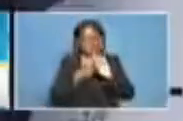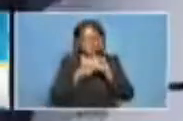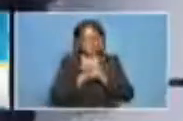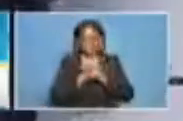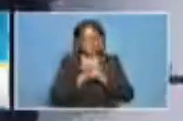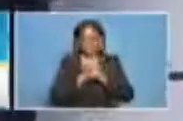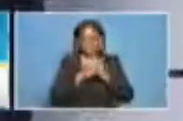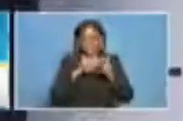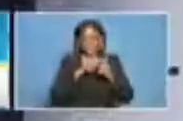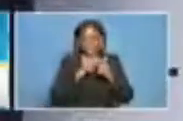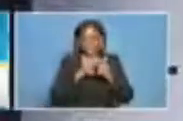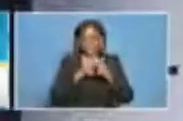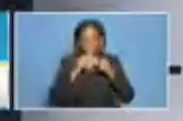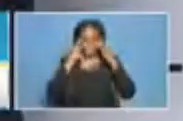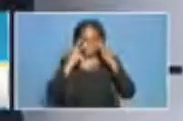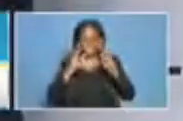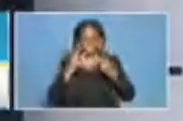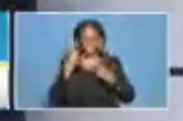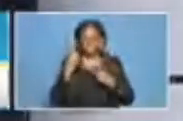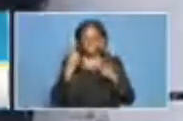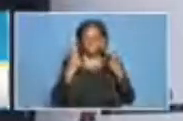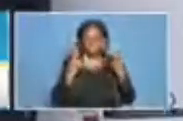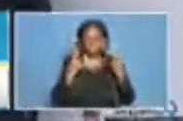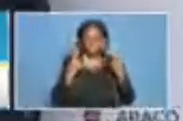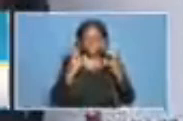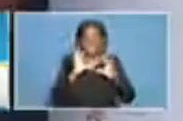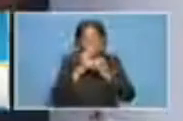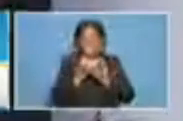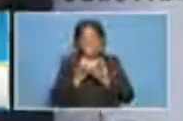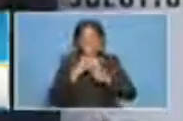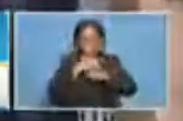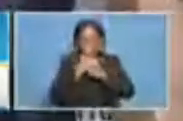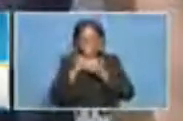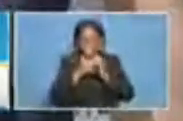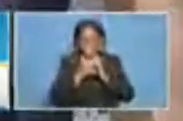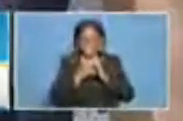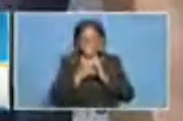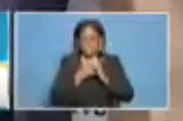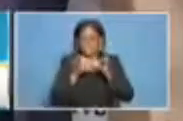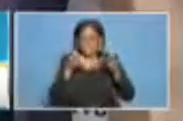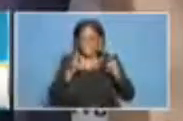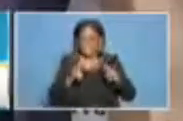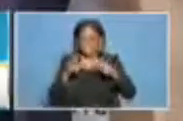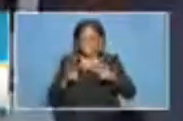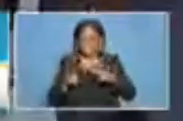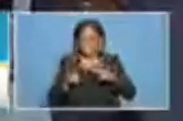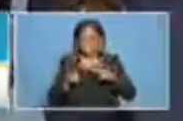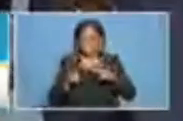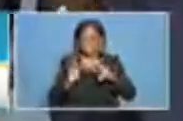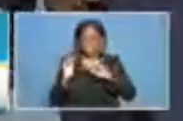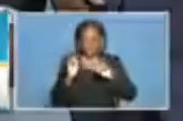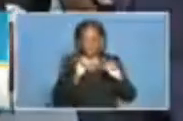Meantime, Proven Wealth Limited is just one of two companies making it possible for officials at Bahama Striping Group of Companies to